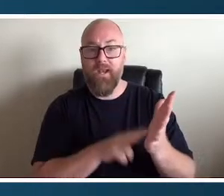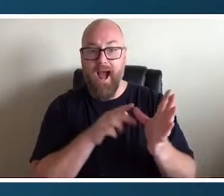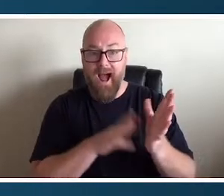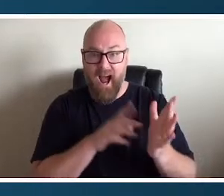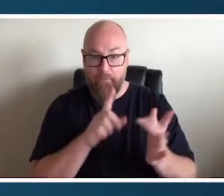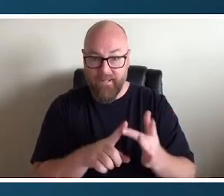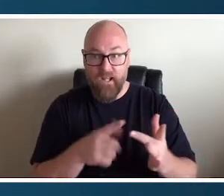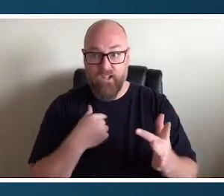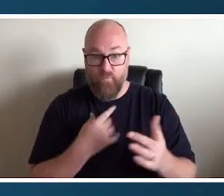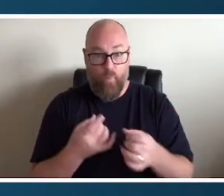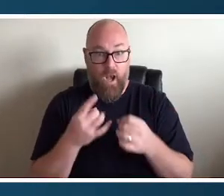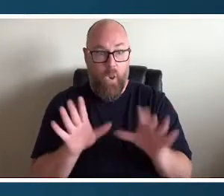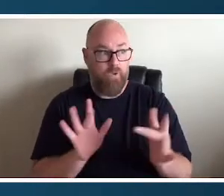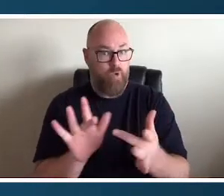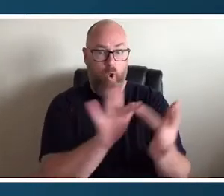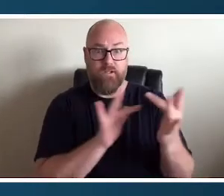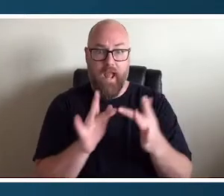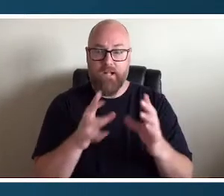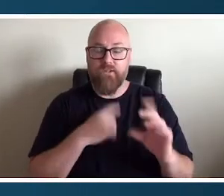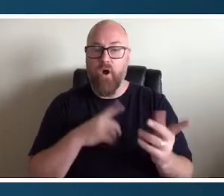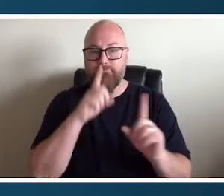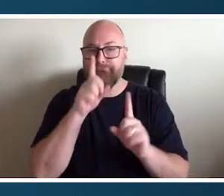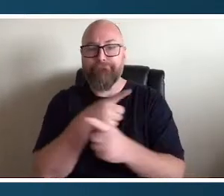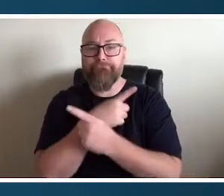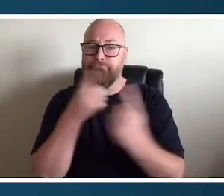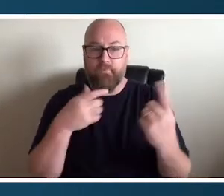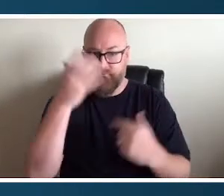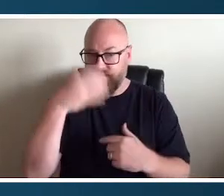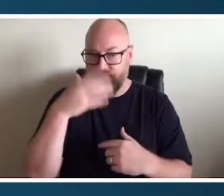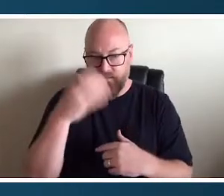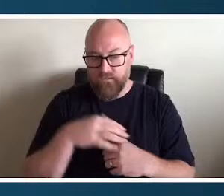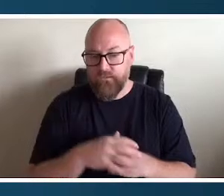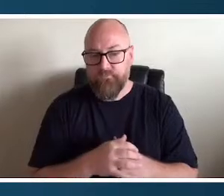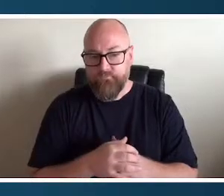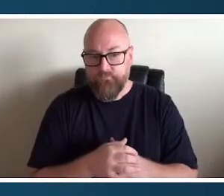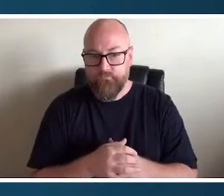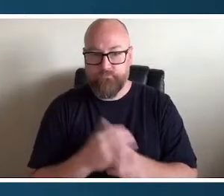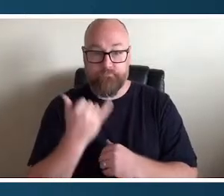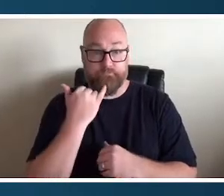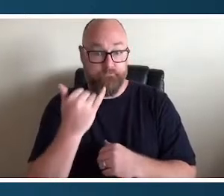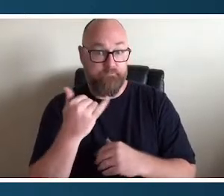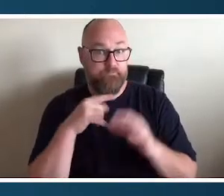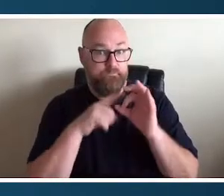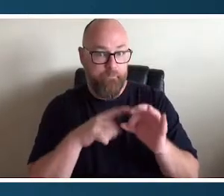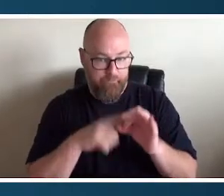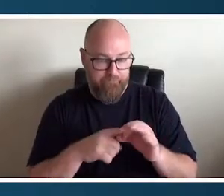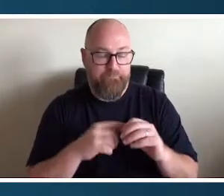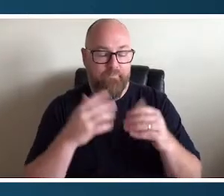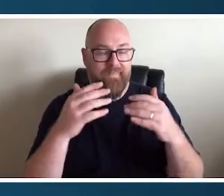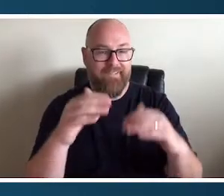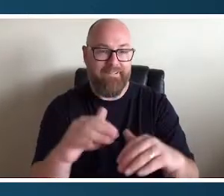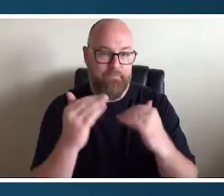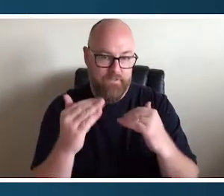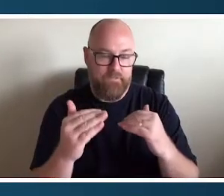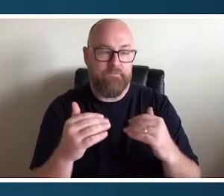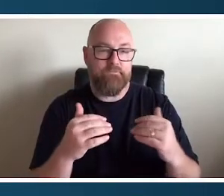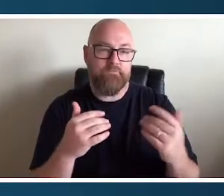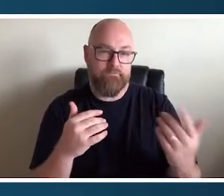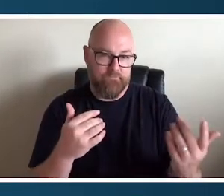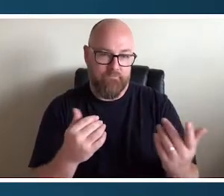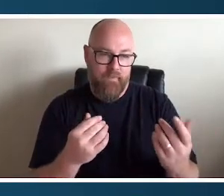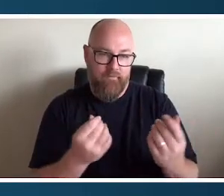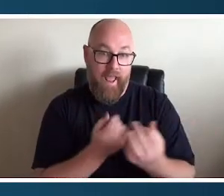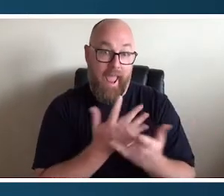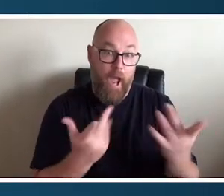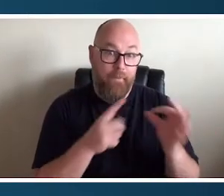we couldn't continue with face-to-face anymore. Phone survey has limit in terms of how many questions, how long you can go on, and